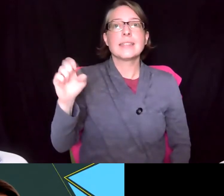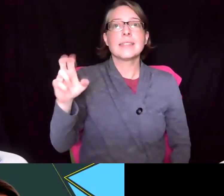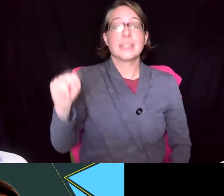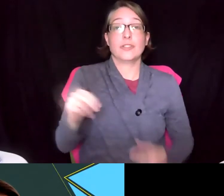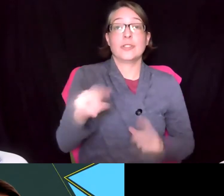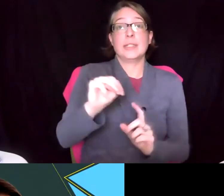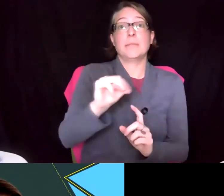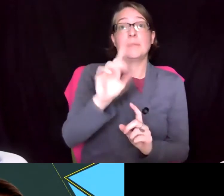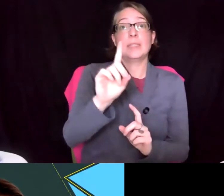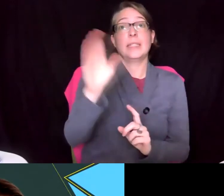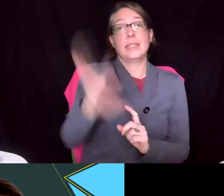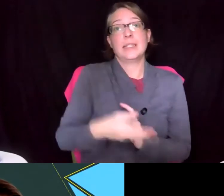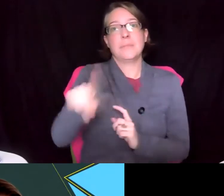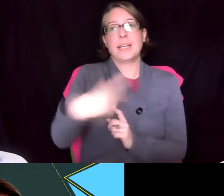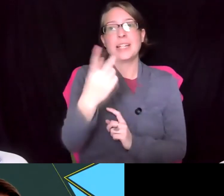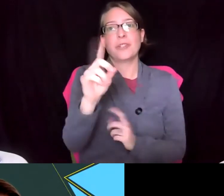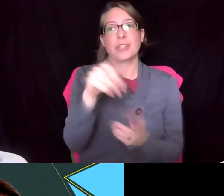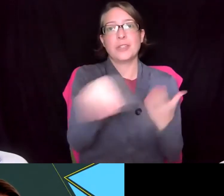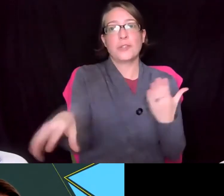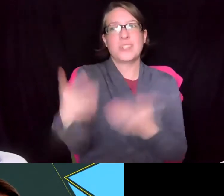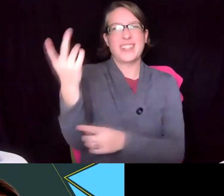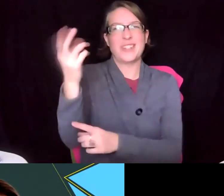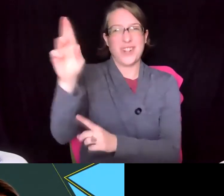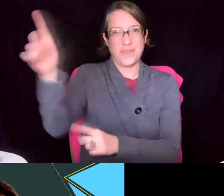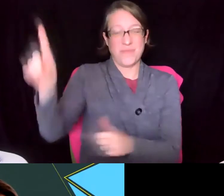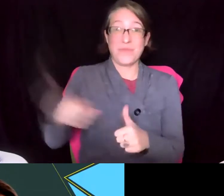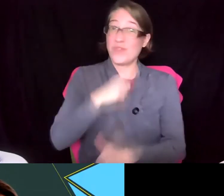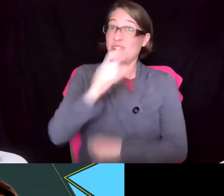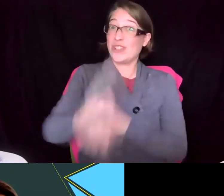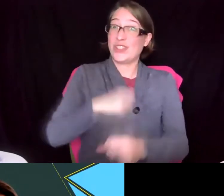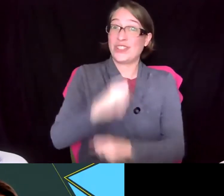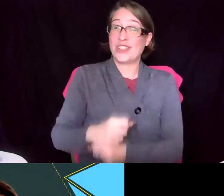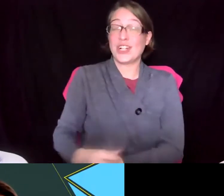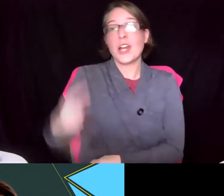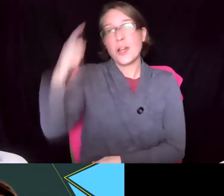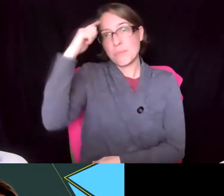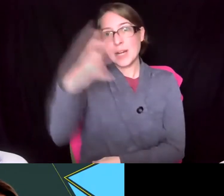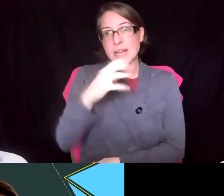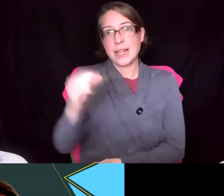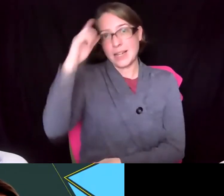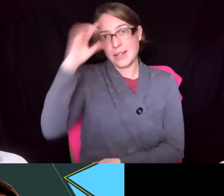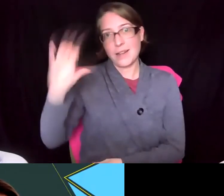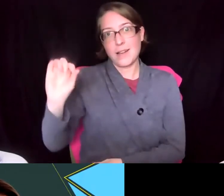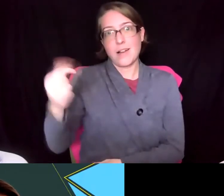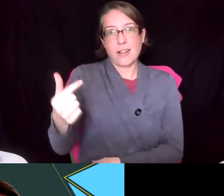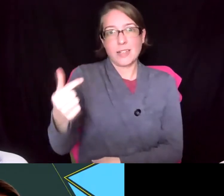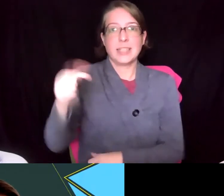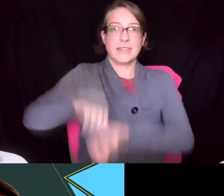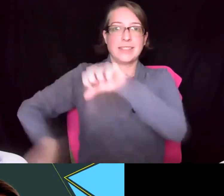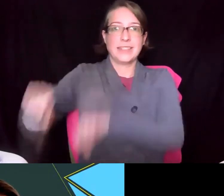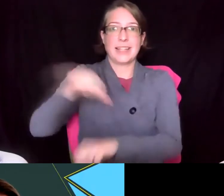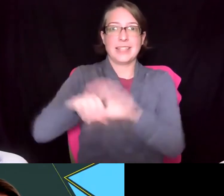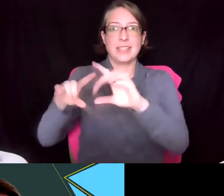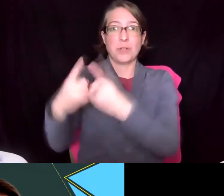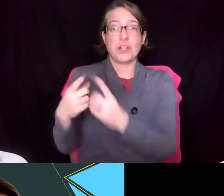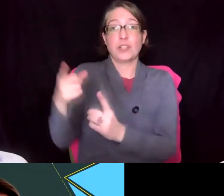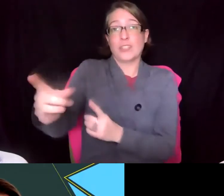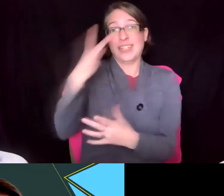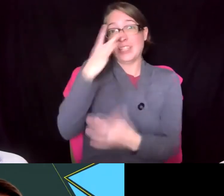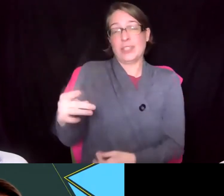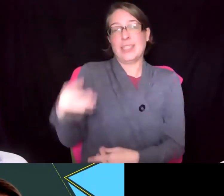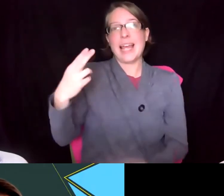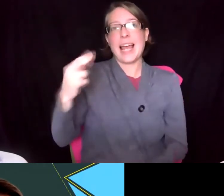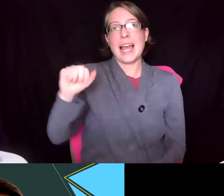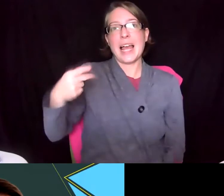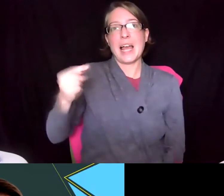of Rochester. She's in her first year of graduate work in the Brain and Cognitive Sciences department, and she is interested in haptic perception in individuals with